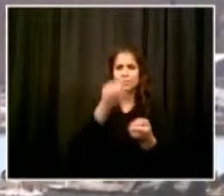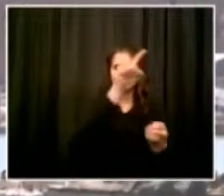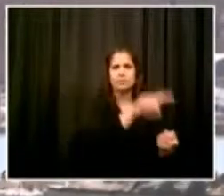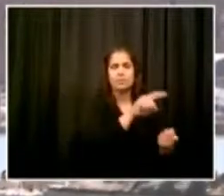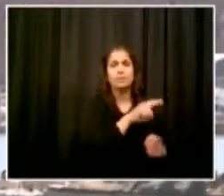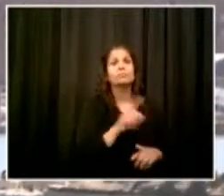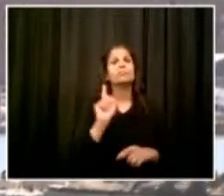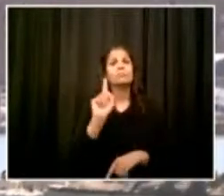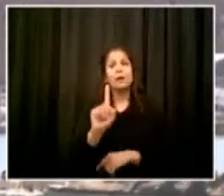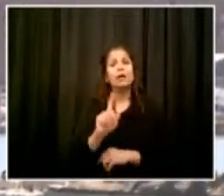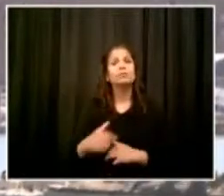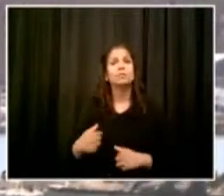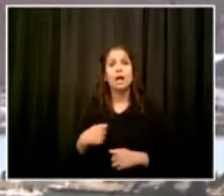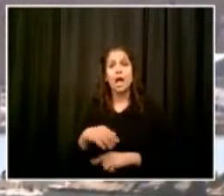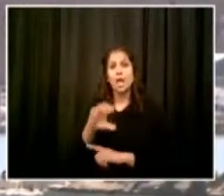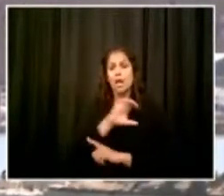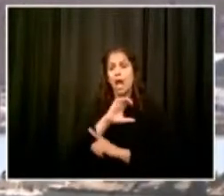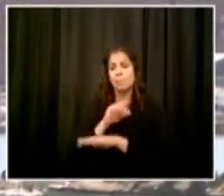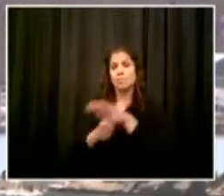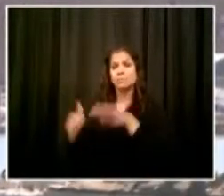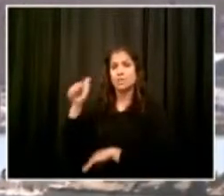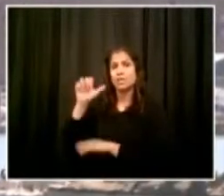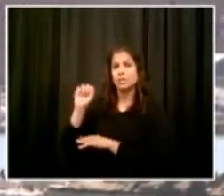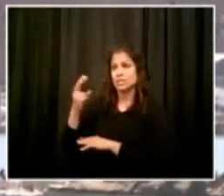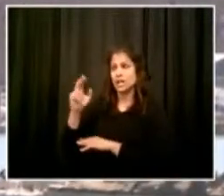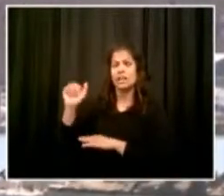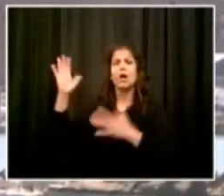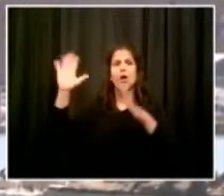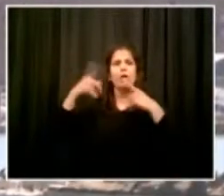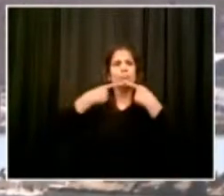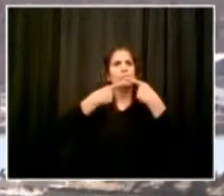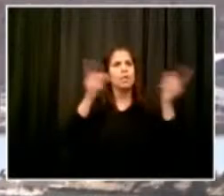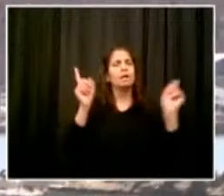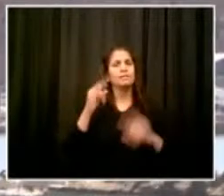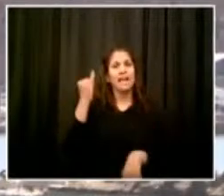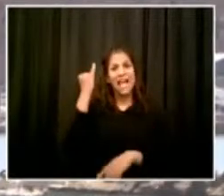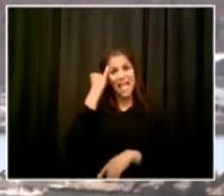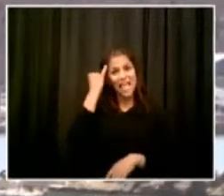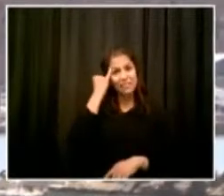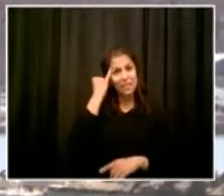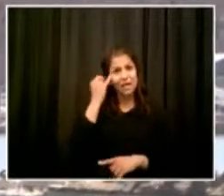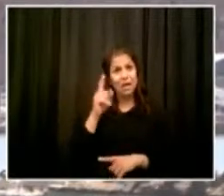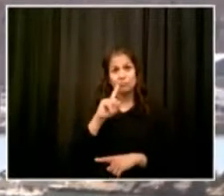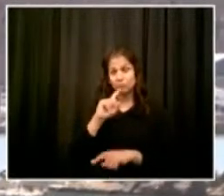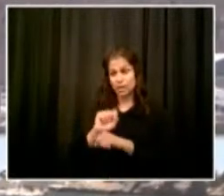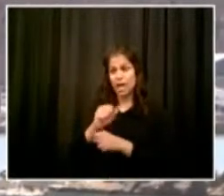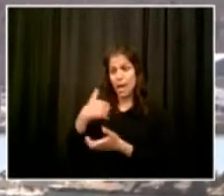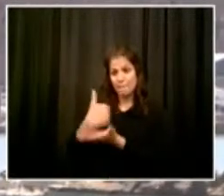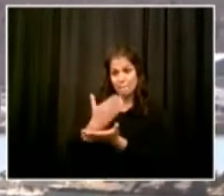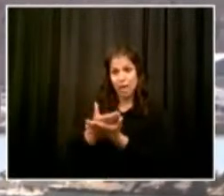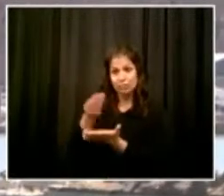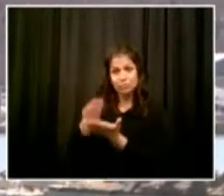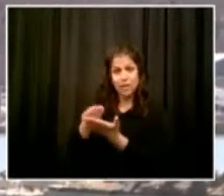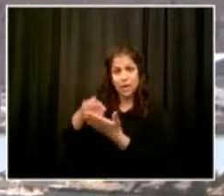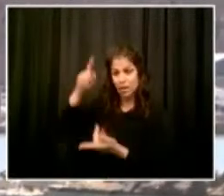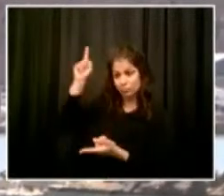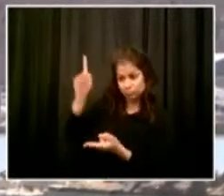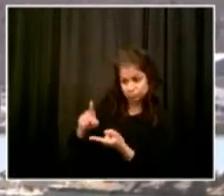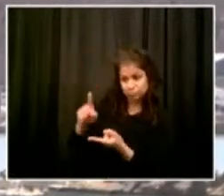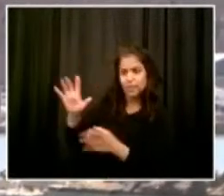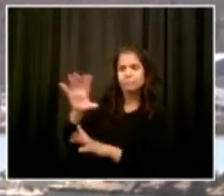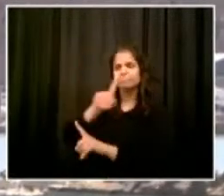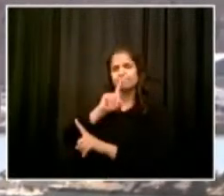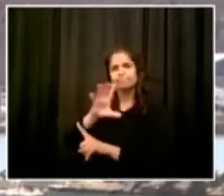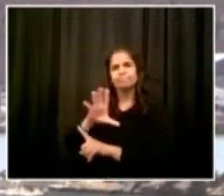that he believes in a focus on youth. He said it months ago before all this happened. You know, it was a focal point of my state of the city that